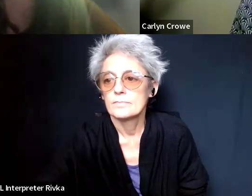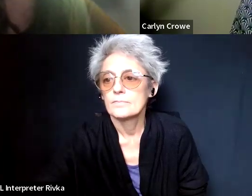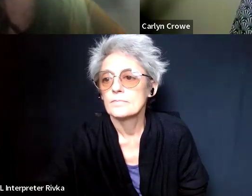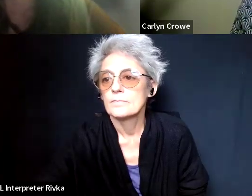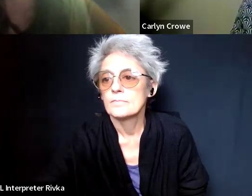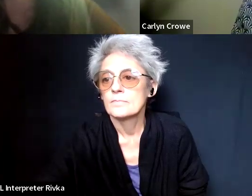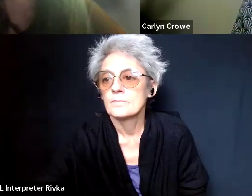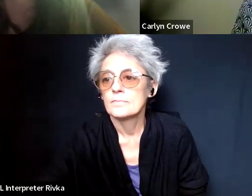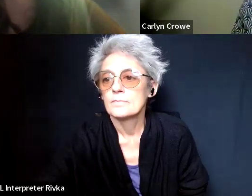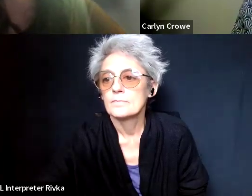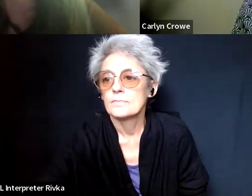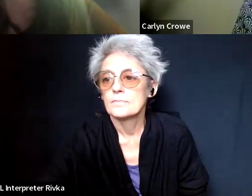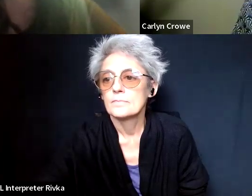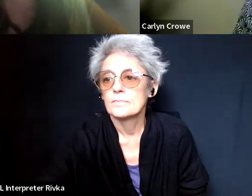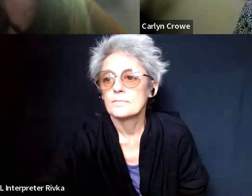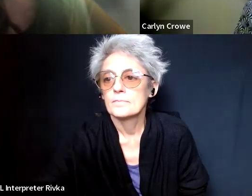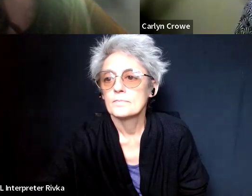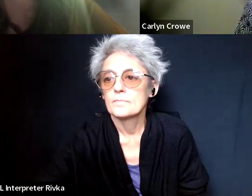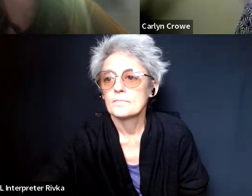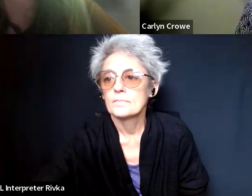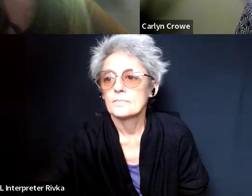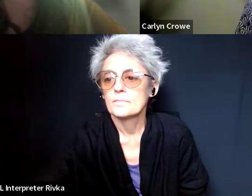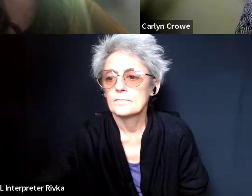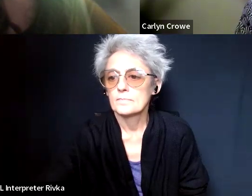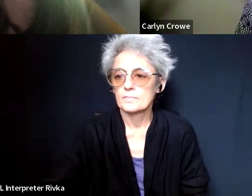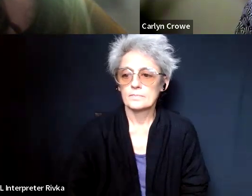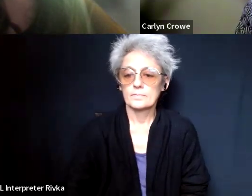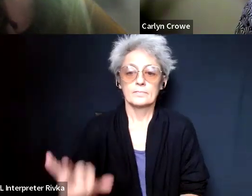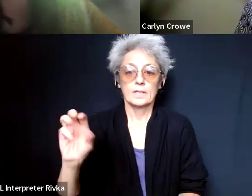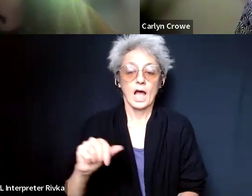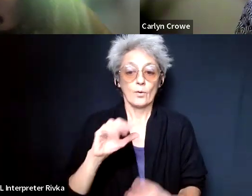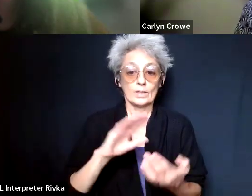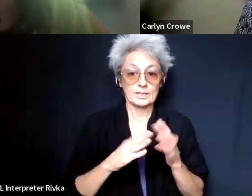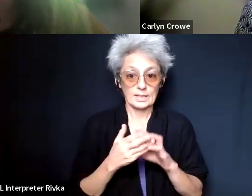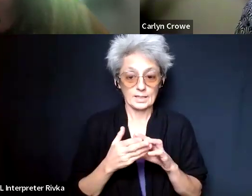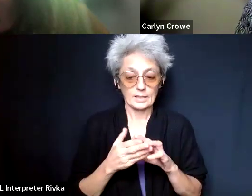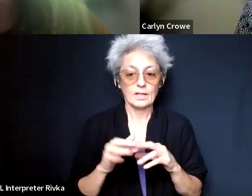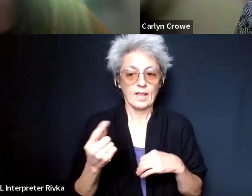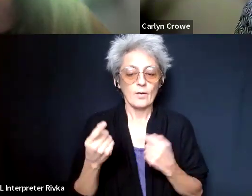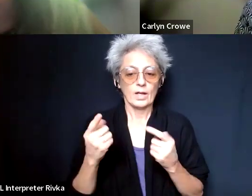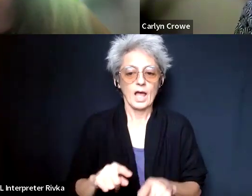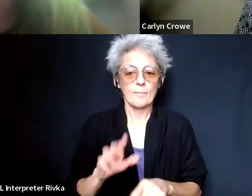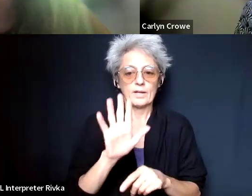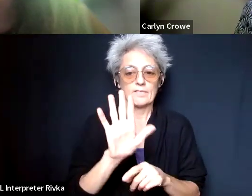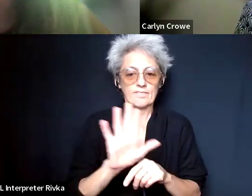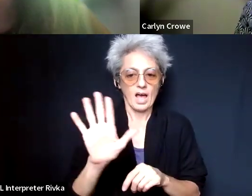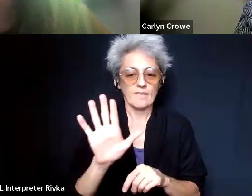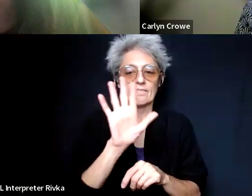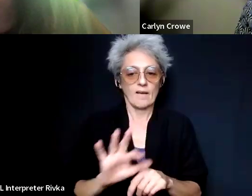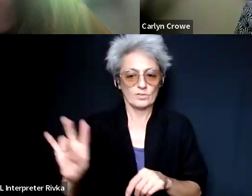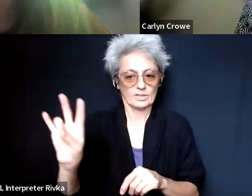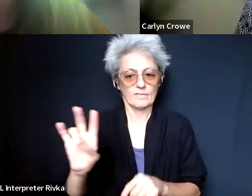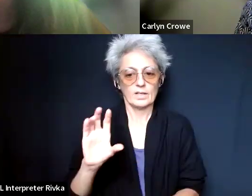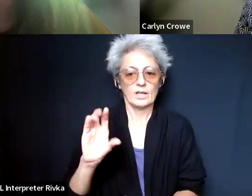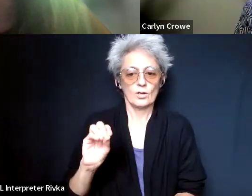Amy, this is Judy. The one in Iowa City will be at 5 p.m., 5 to 7 p.m. at the Coralville Public